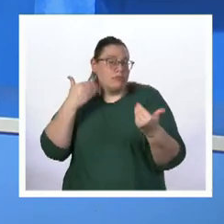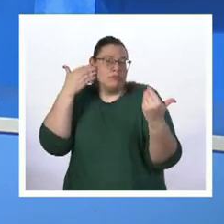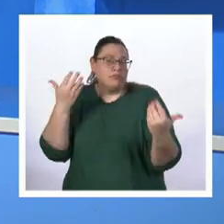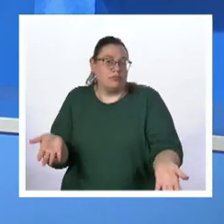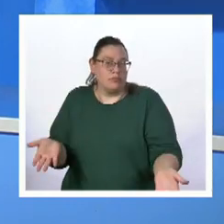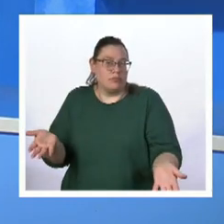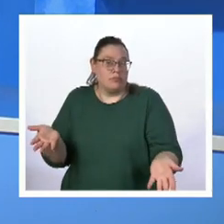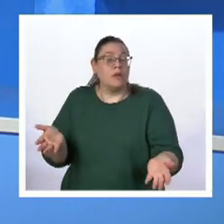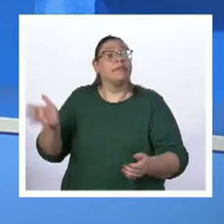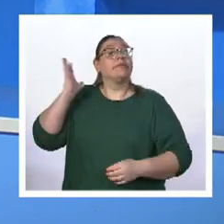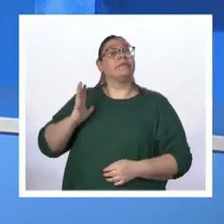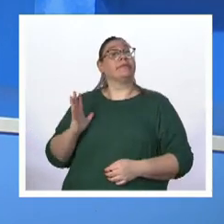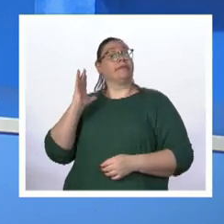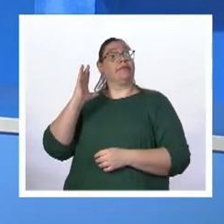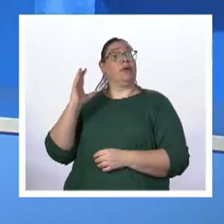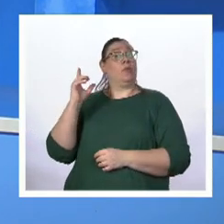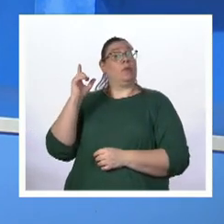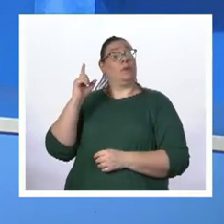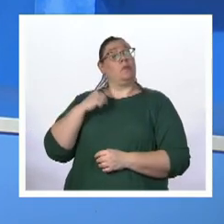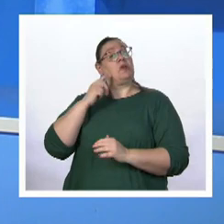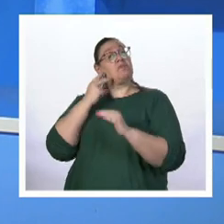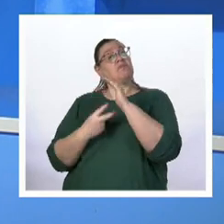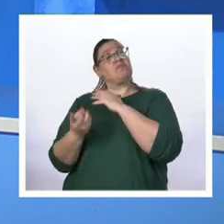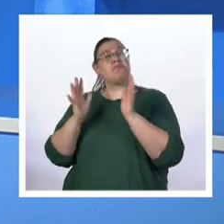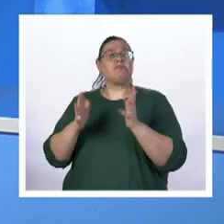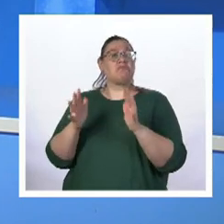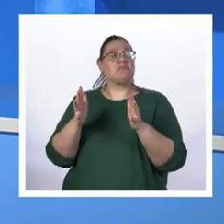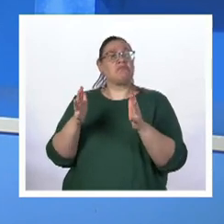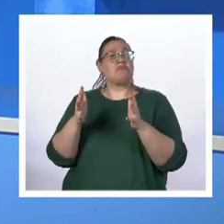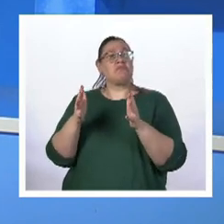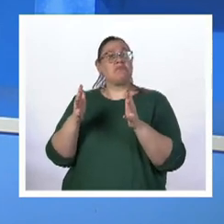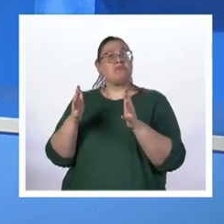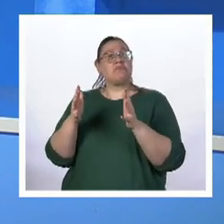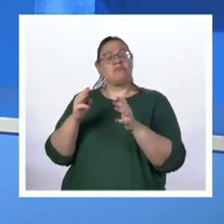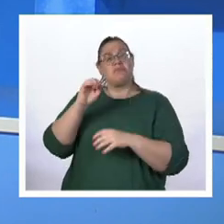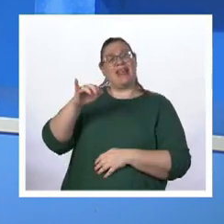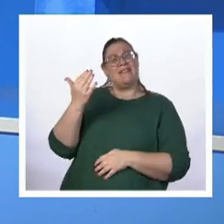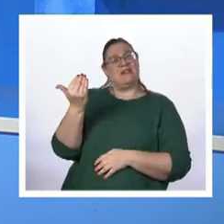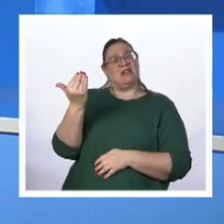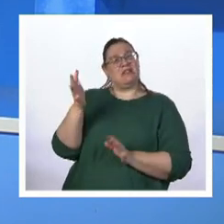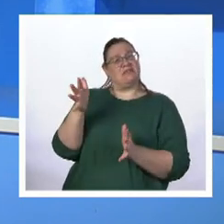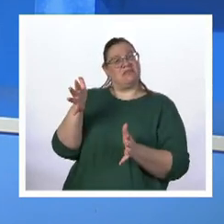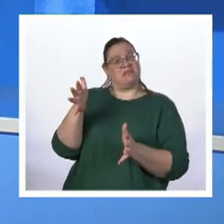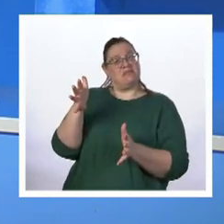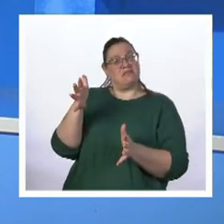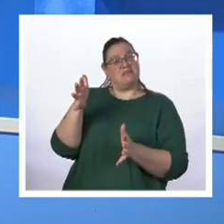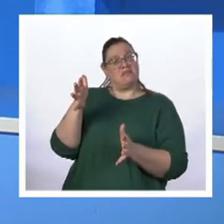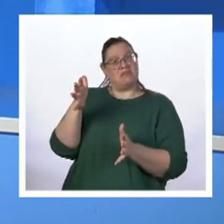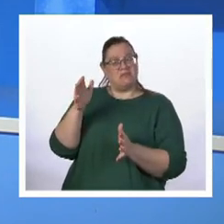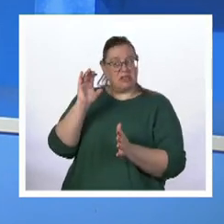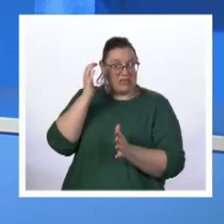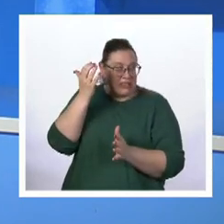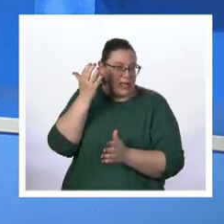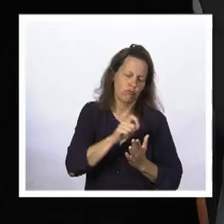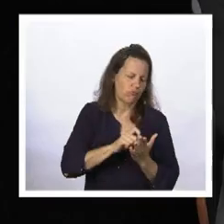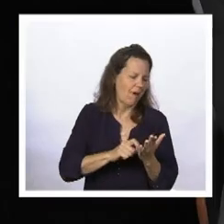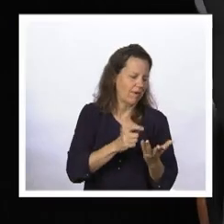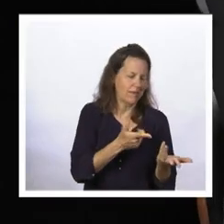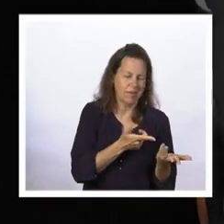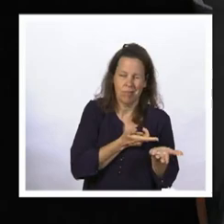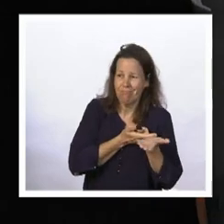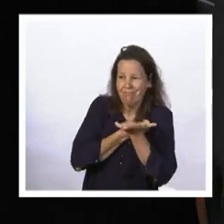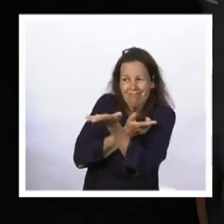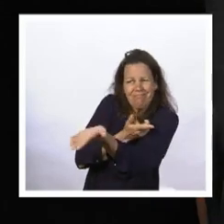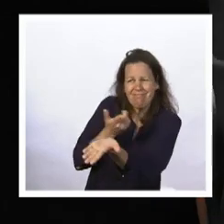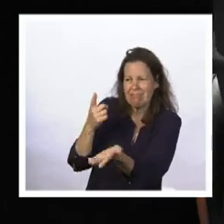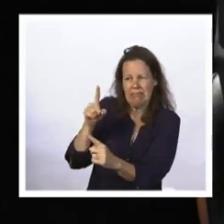know, initially the thought was it would end about the 15th of May, There's some indication now there may be longer than that. And